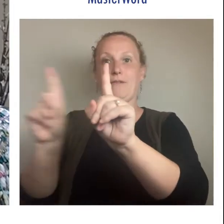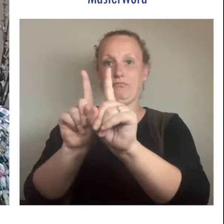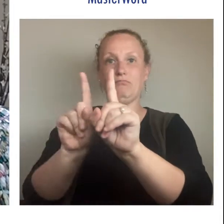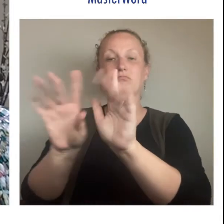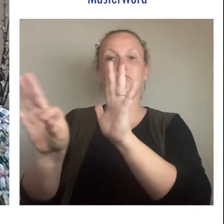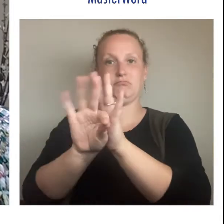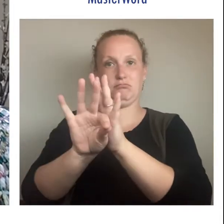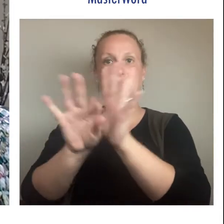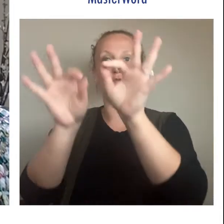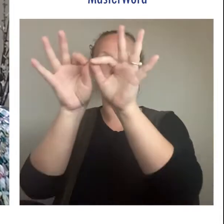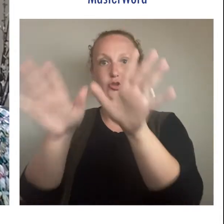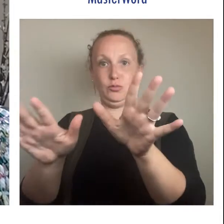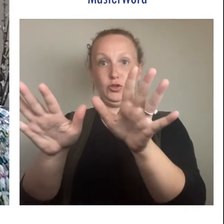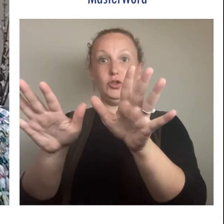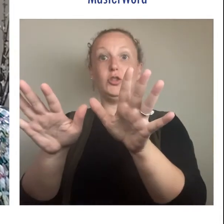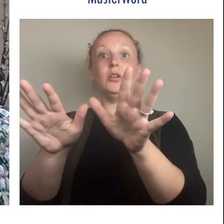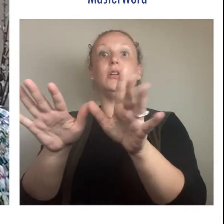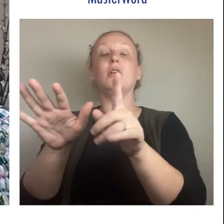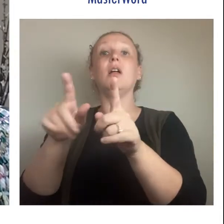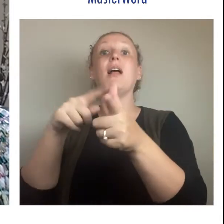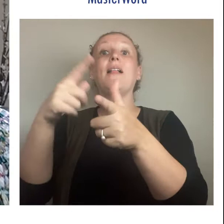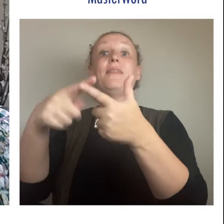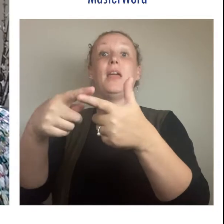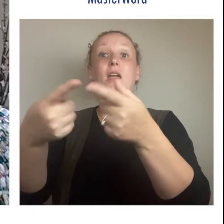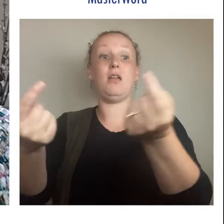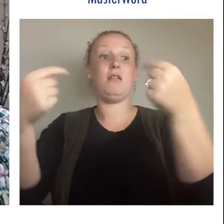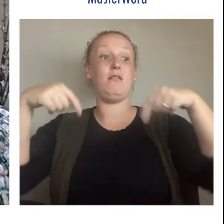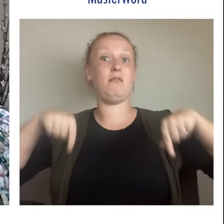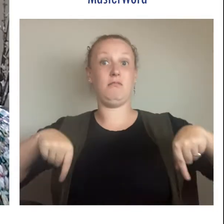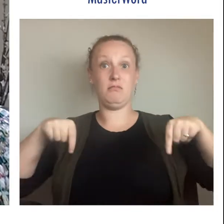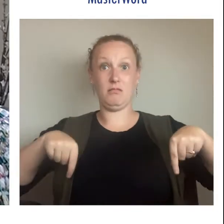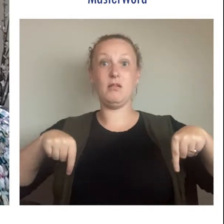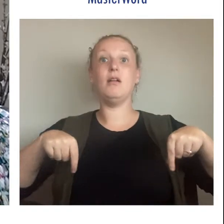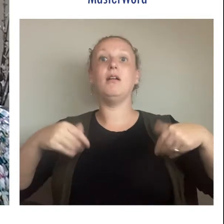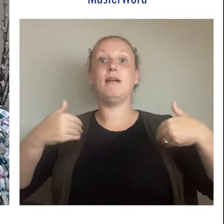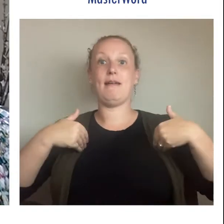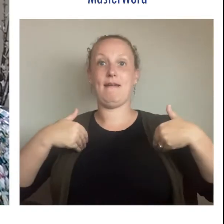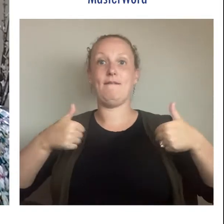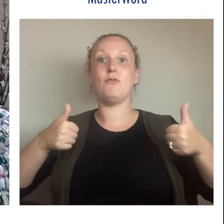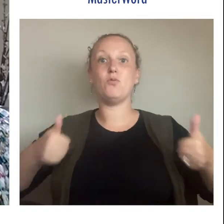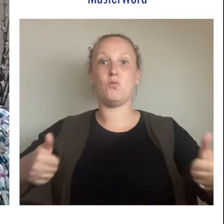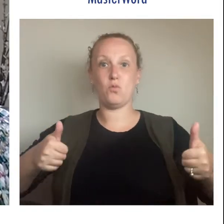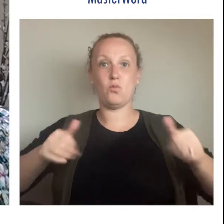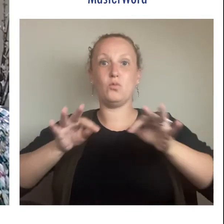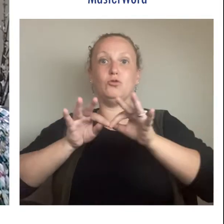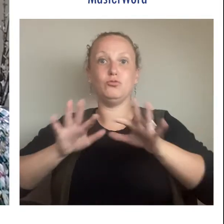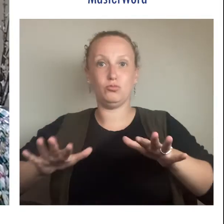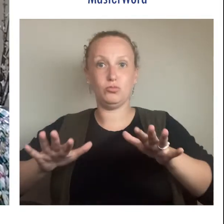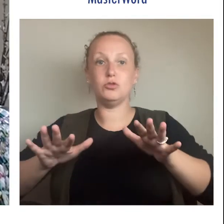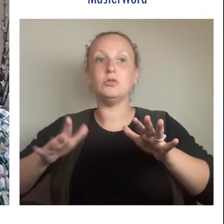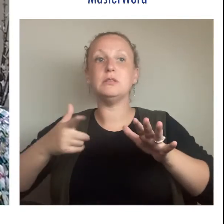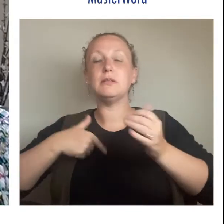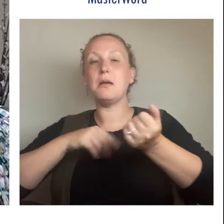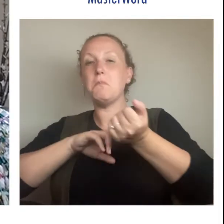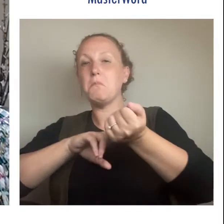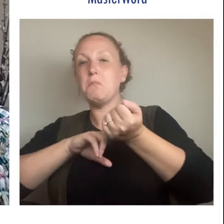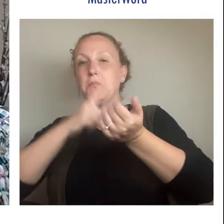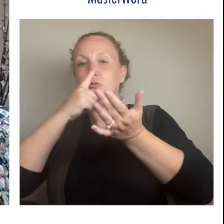interpreter, and then each side would have, if they would like, check interpreters who